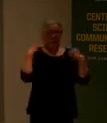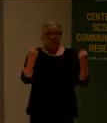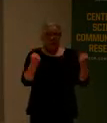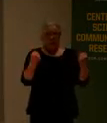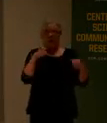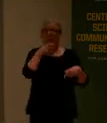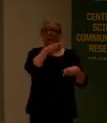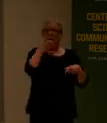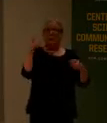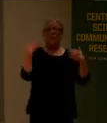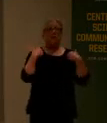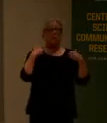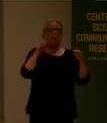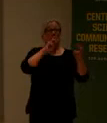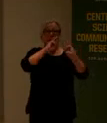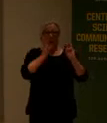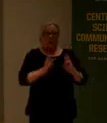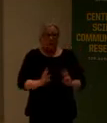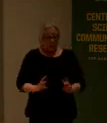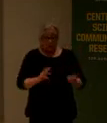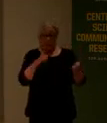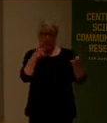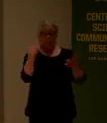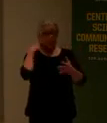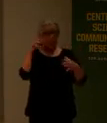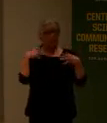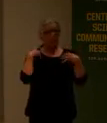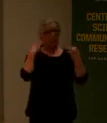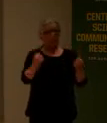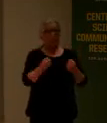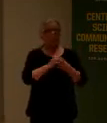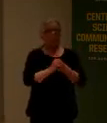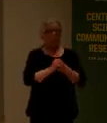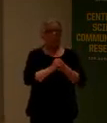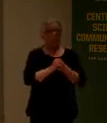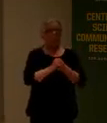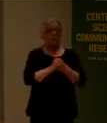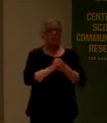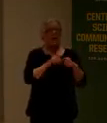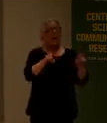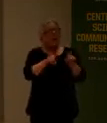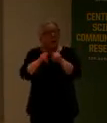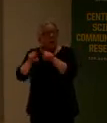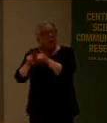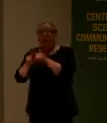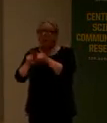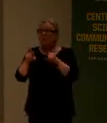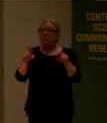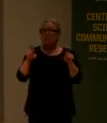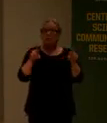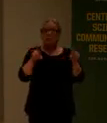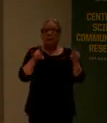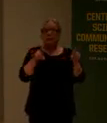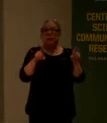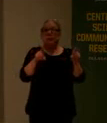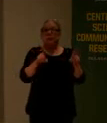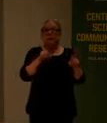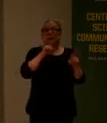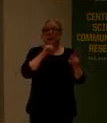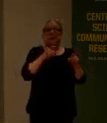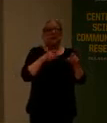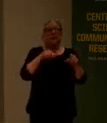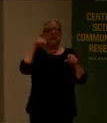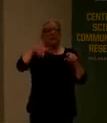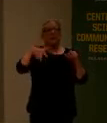lens to health. If you work on climate change, add a health lens. I also argue, there's probably a lot of photographers in